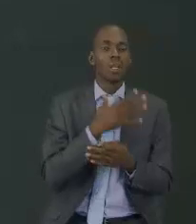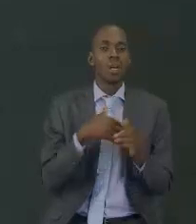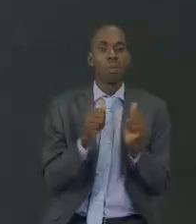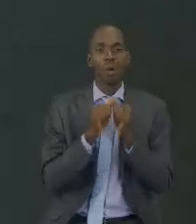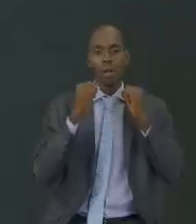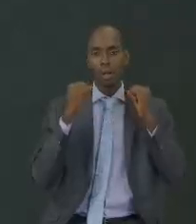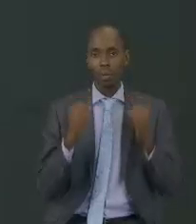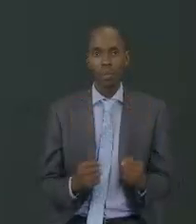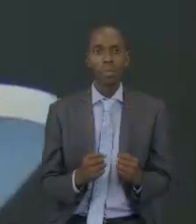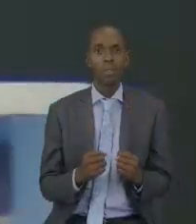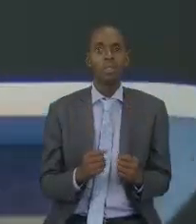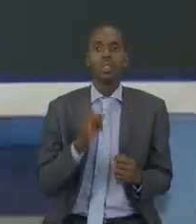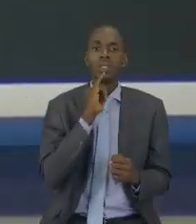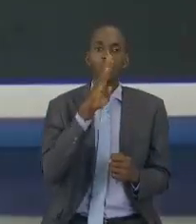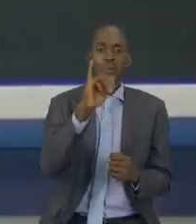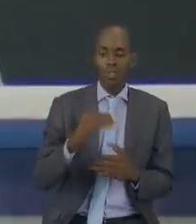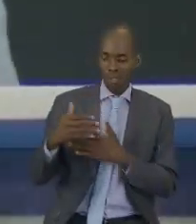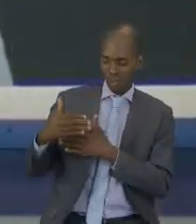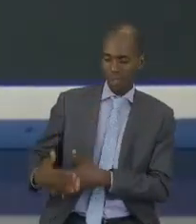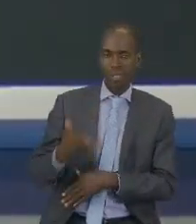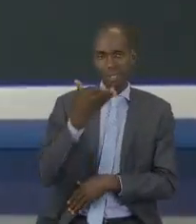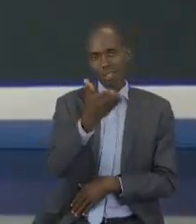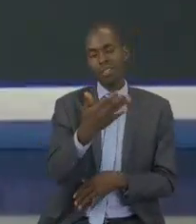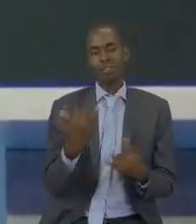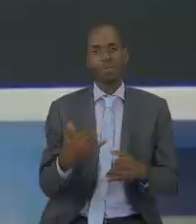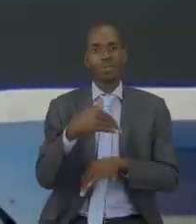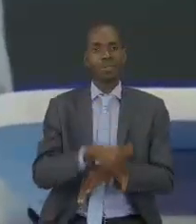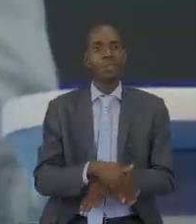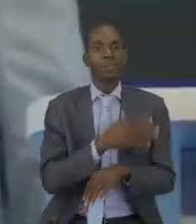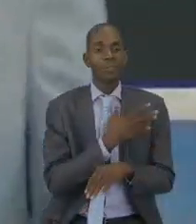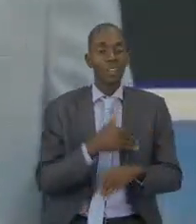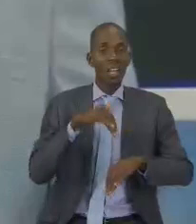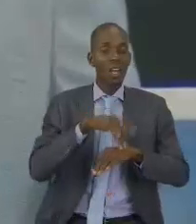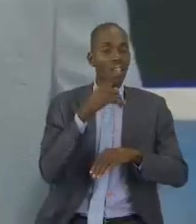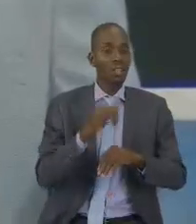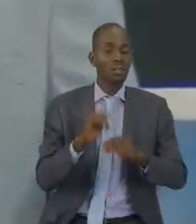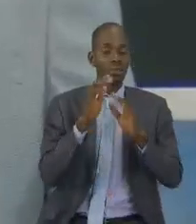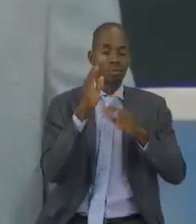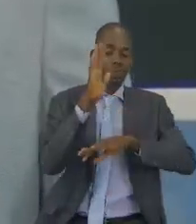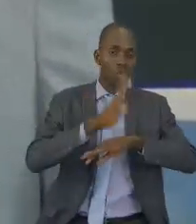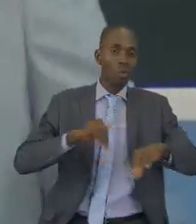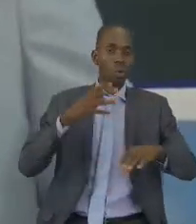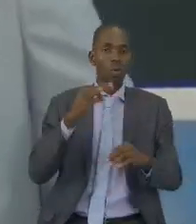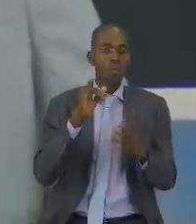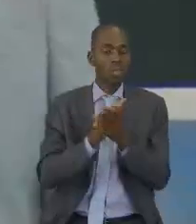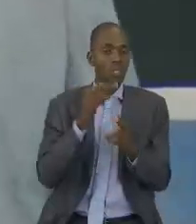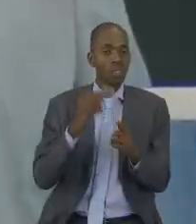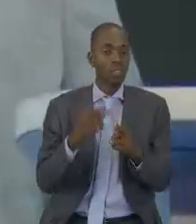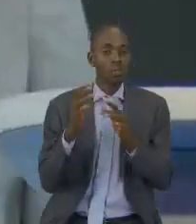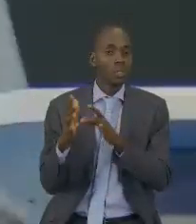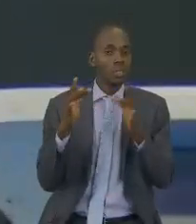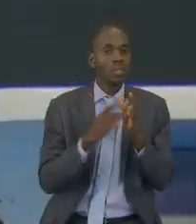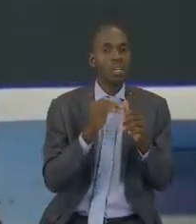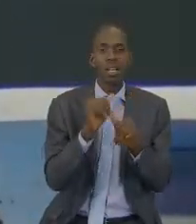power is by your side there tonight. And at the mention of the name of Jesus,